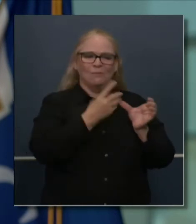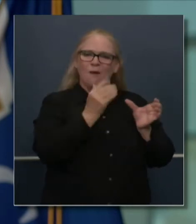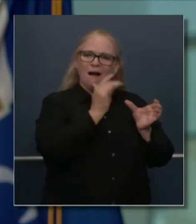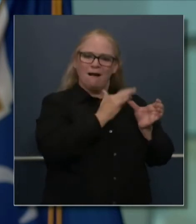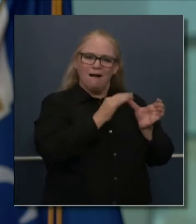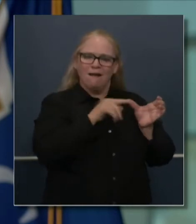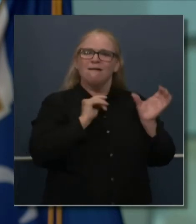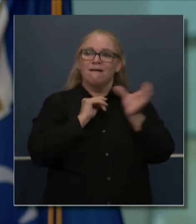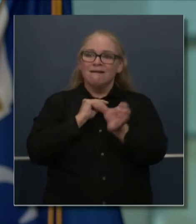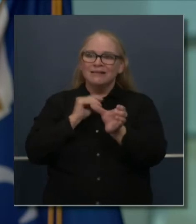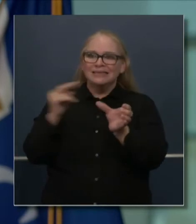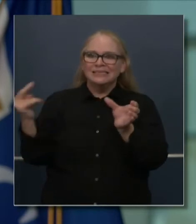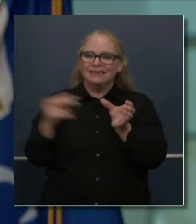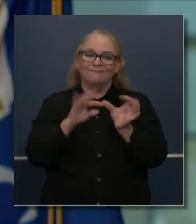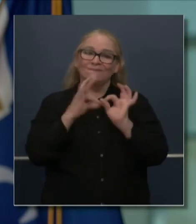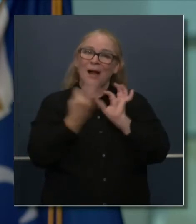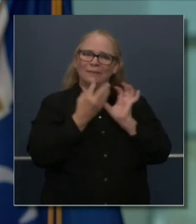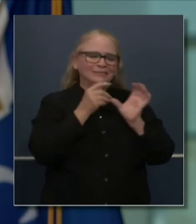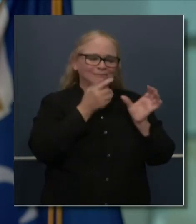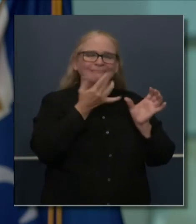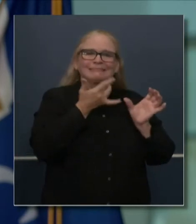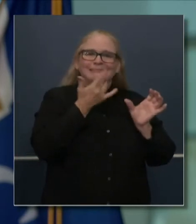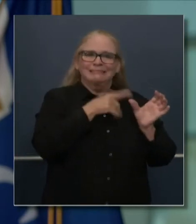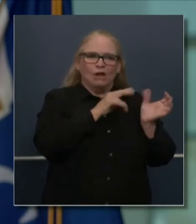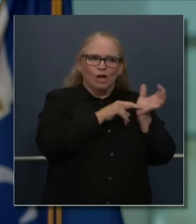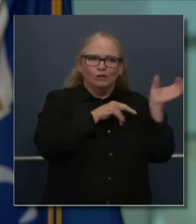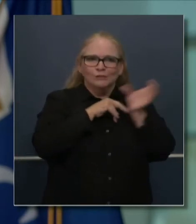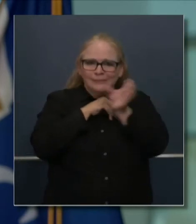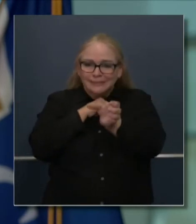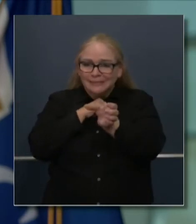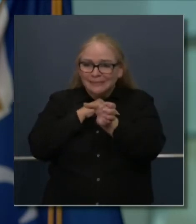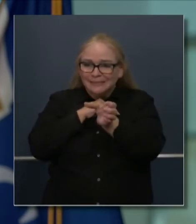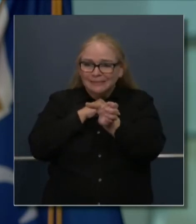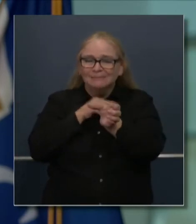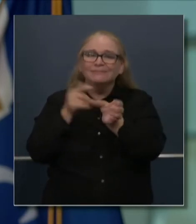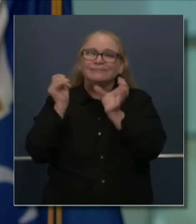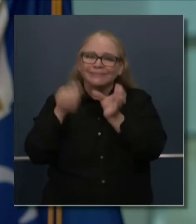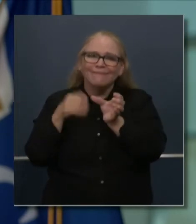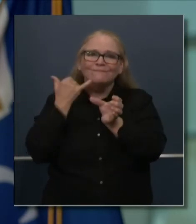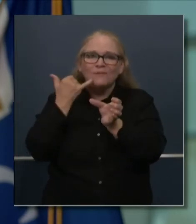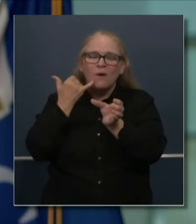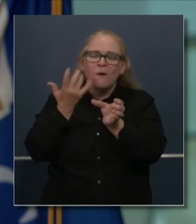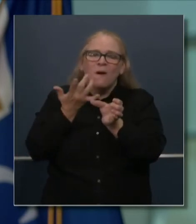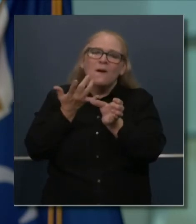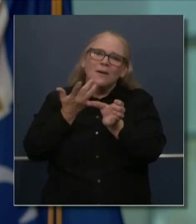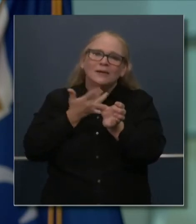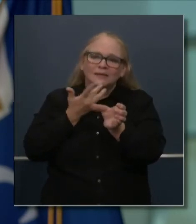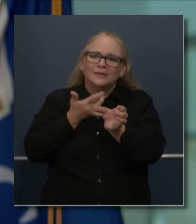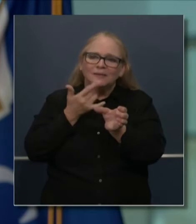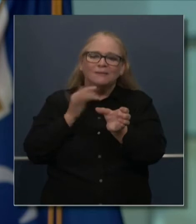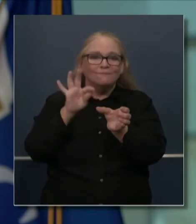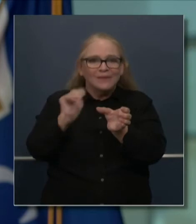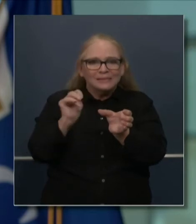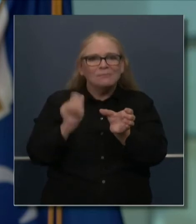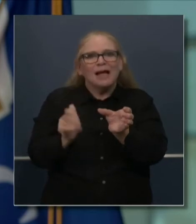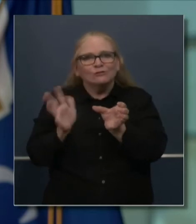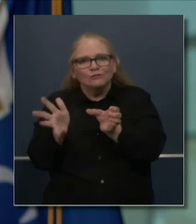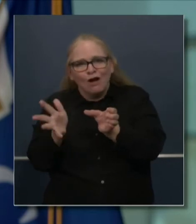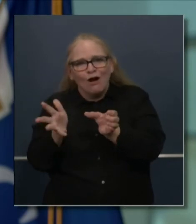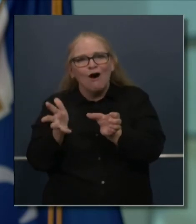only way they could see them is virtually. Others described, all but being